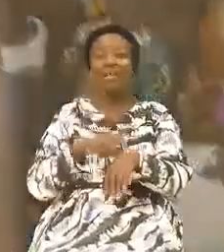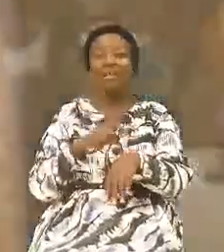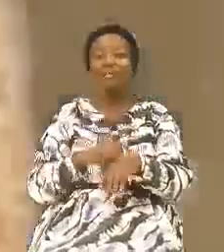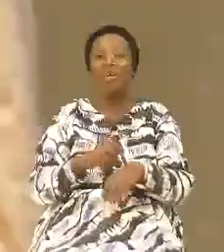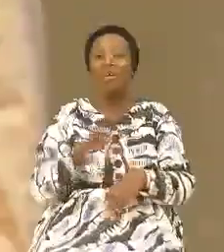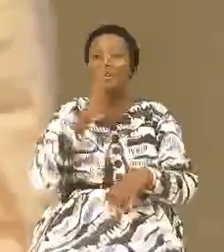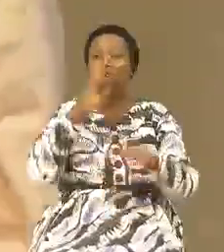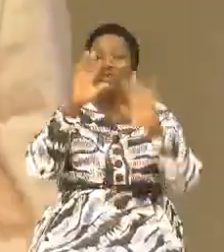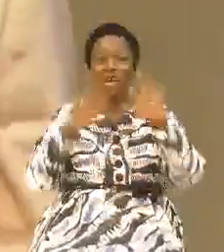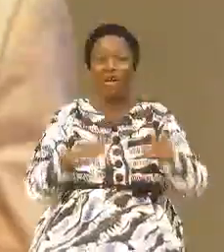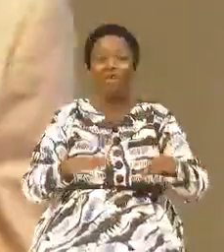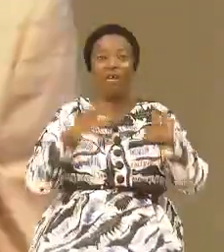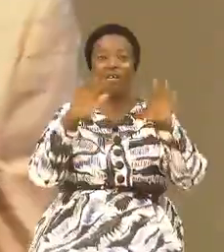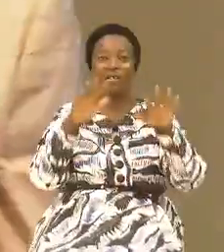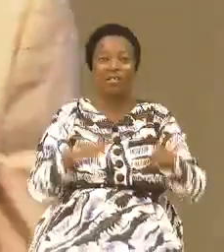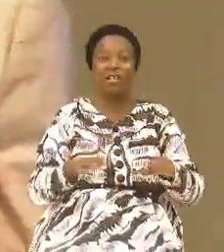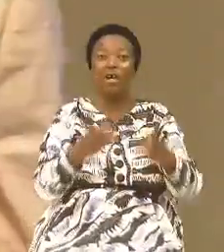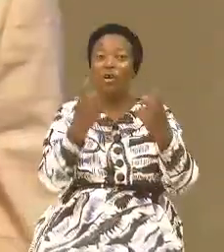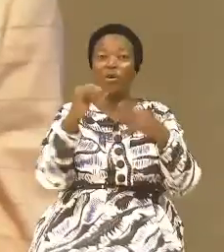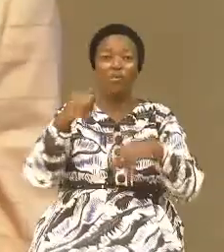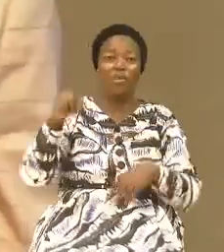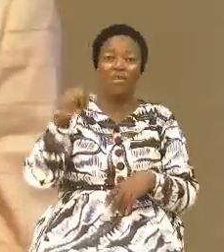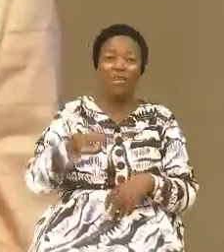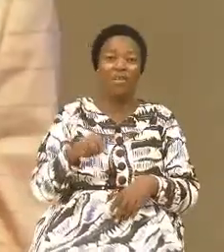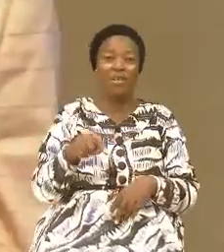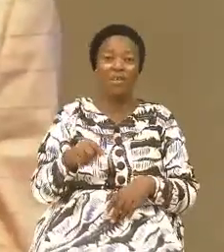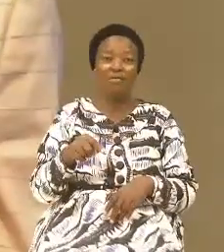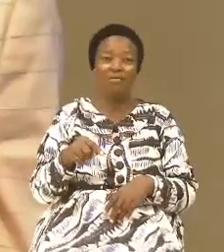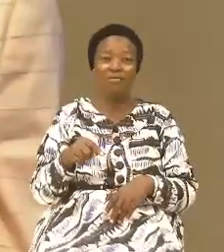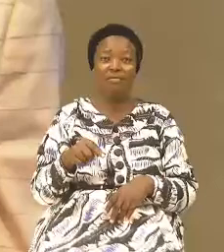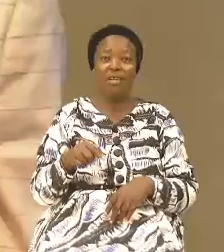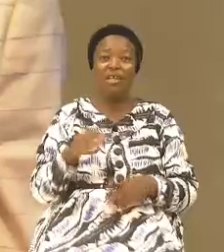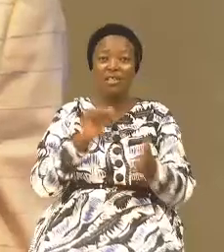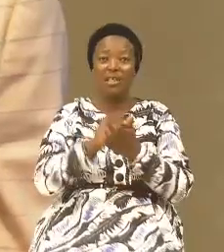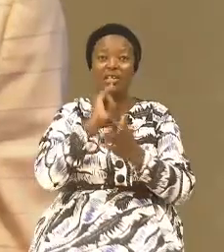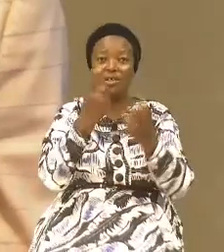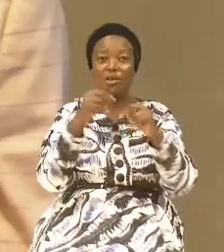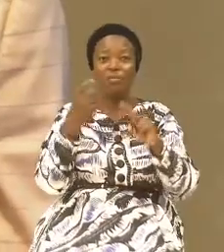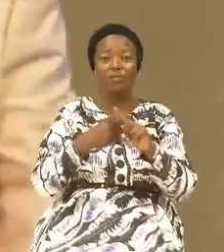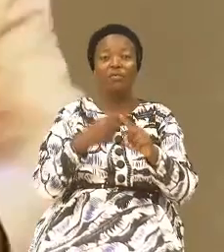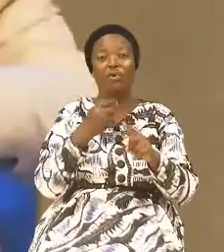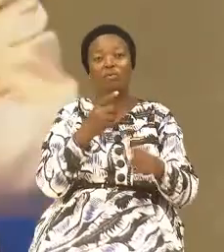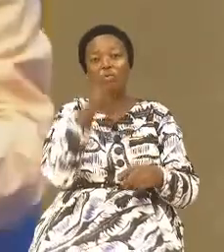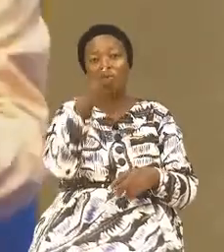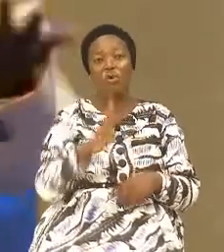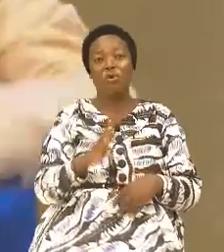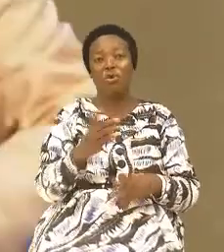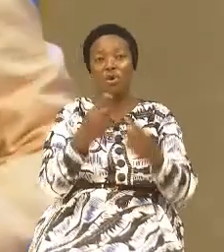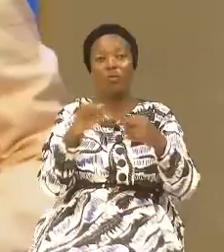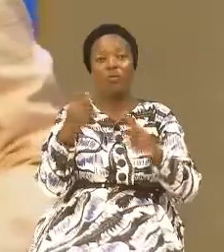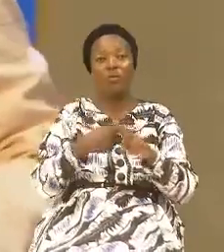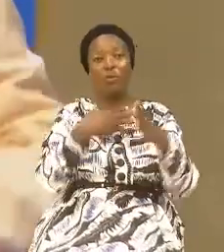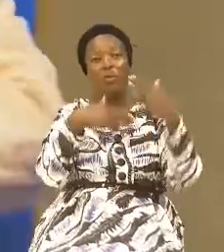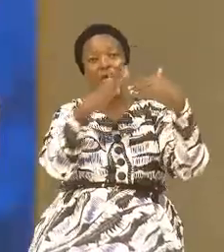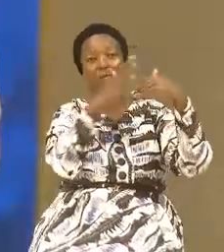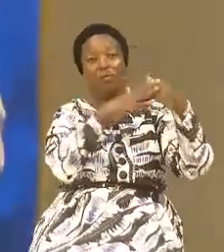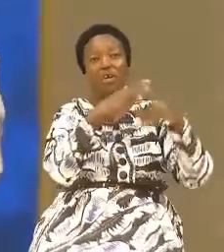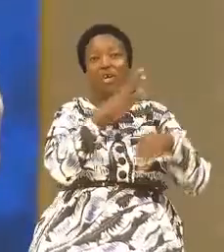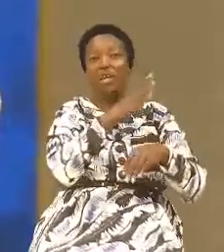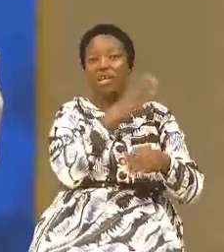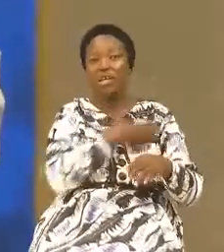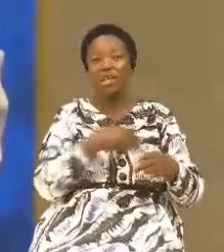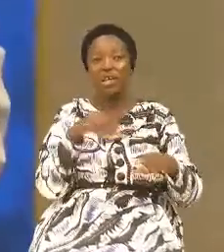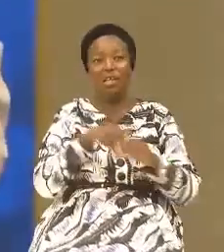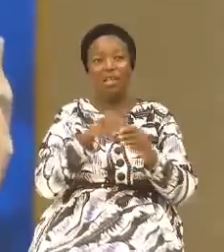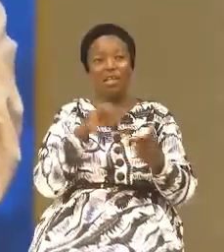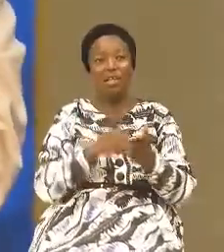Shower coming down, that's coming from God, coming from heaven in a season. And then